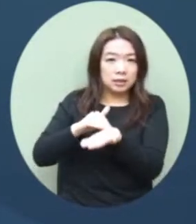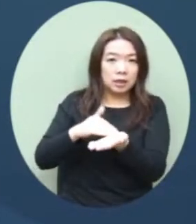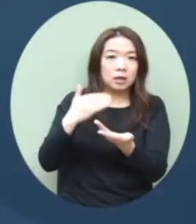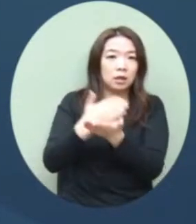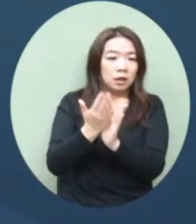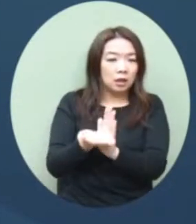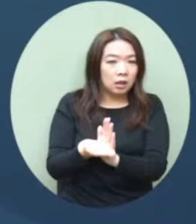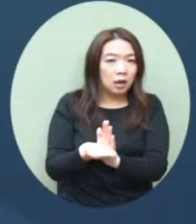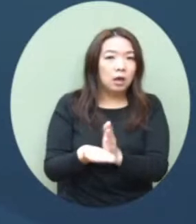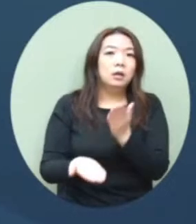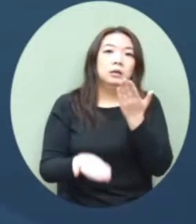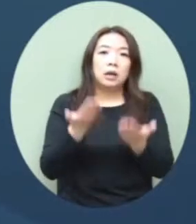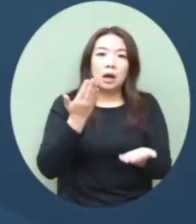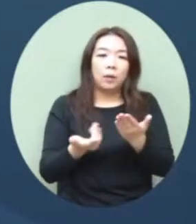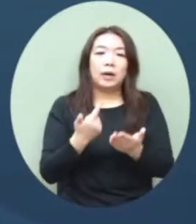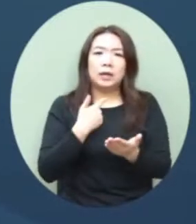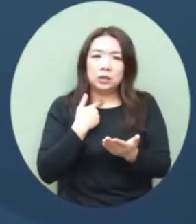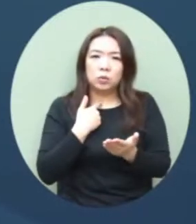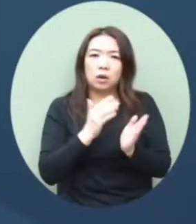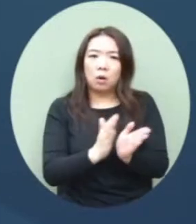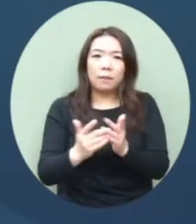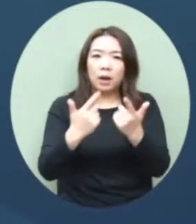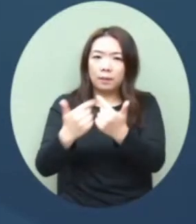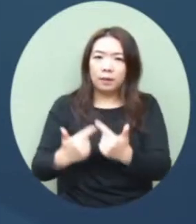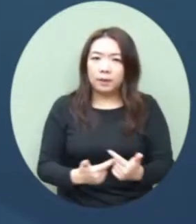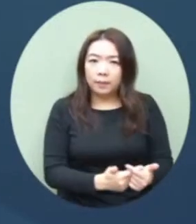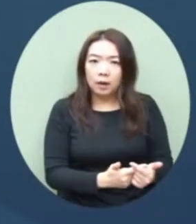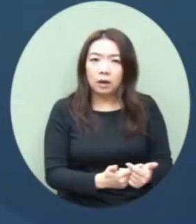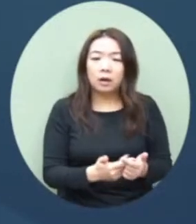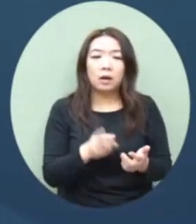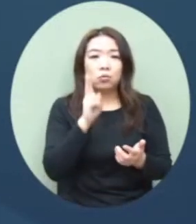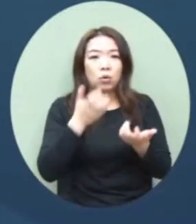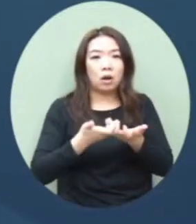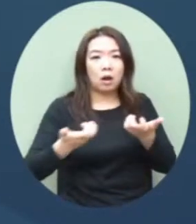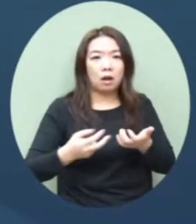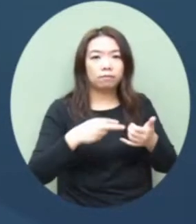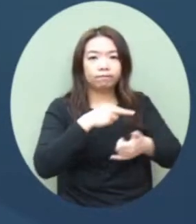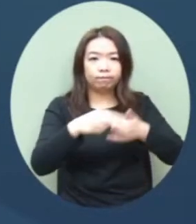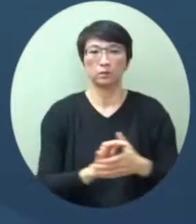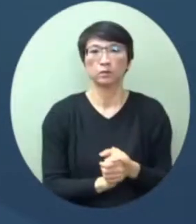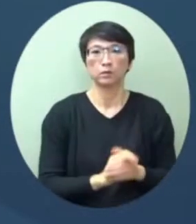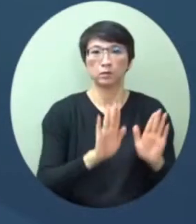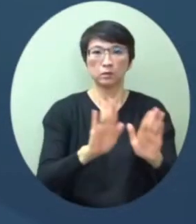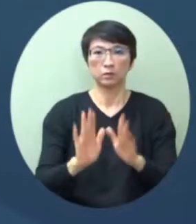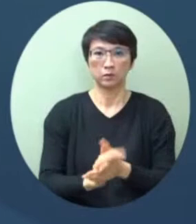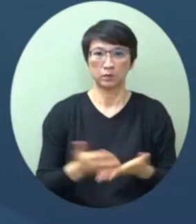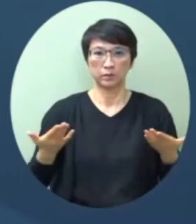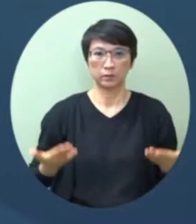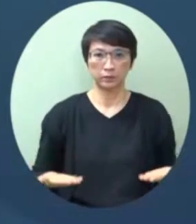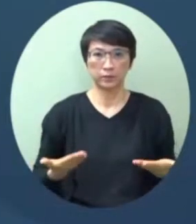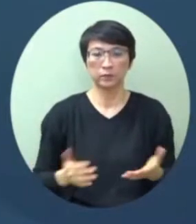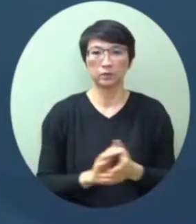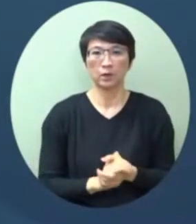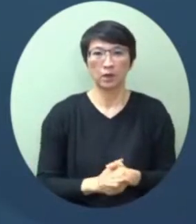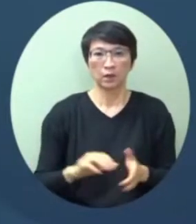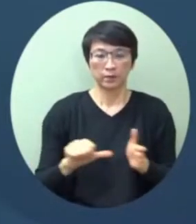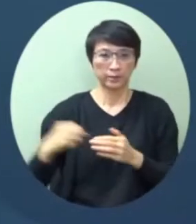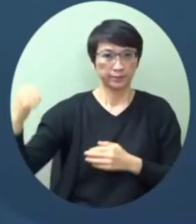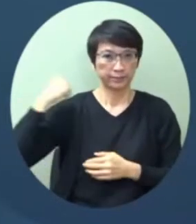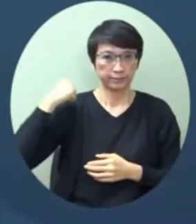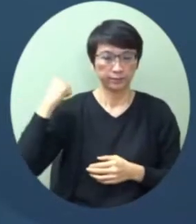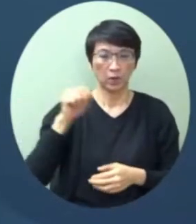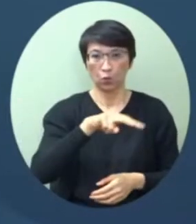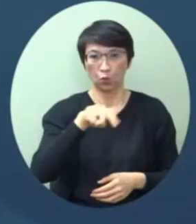step, and that is where our bottleneck lies, and that is the need for isolation and treatment facilities. Now,